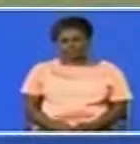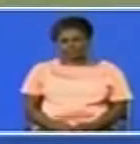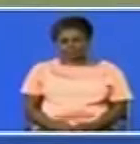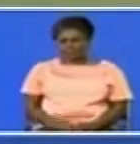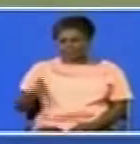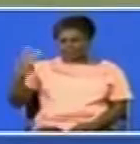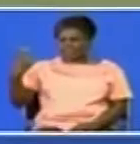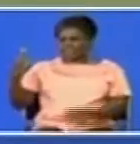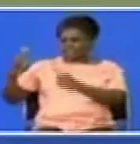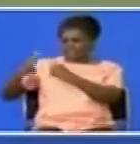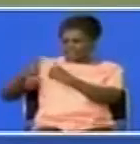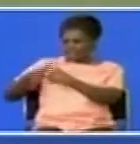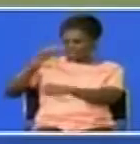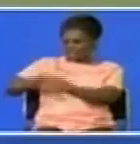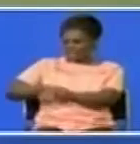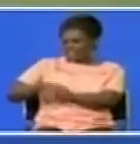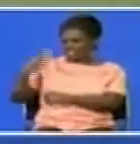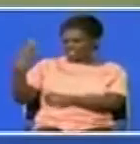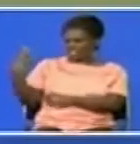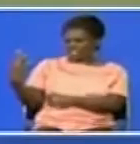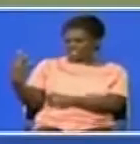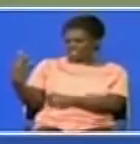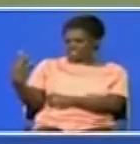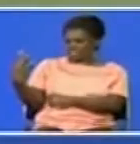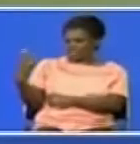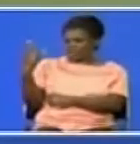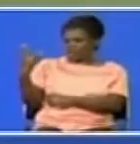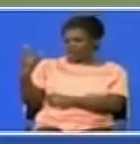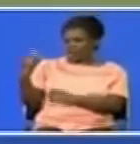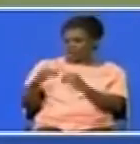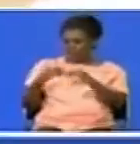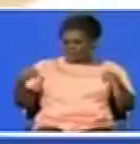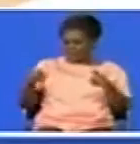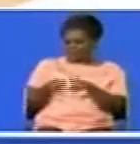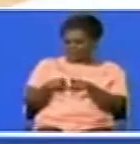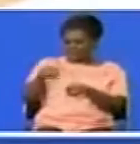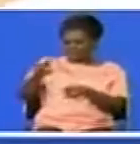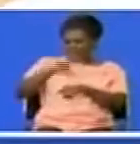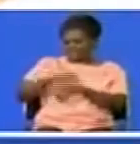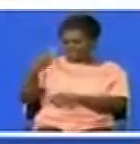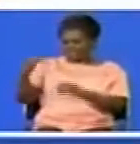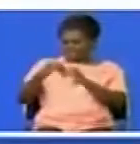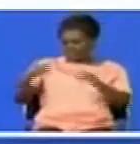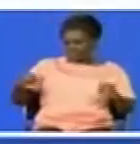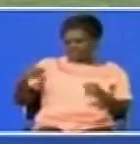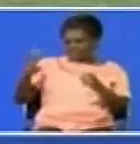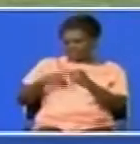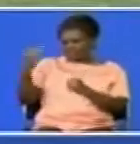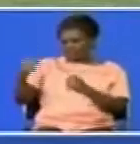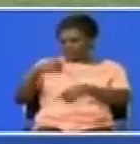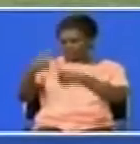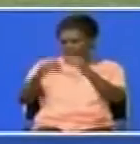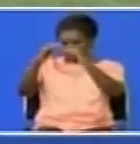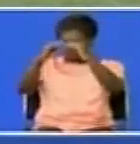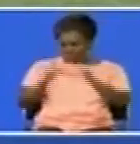In the second nine, Indiza carded three birdies, a bogey, a double bogey, and four pars, which saw him cut three par 75, and in the process